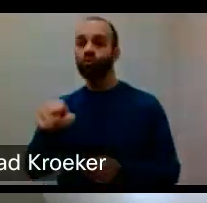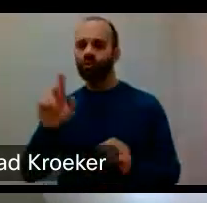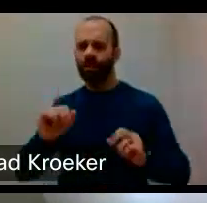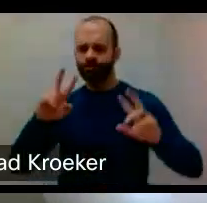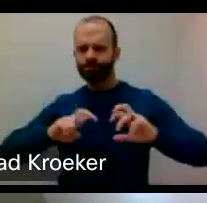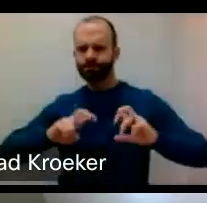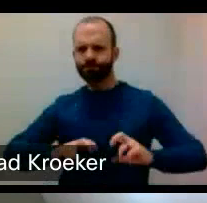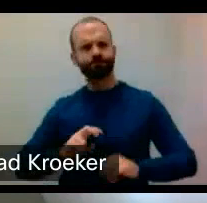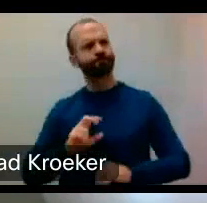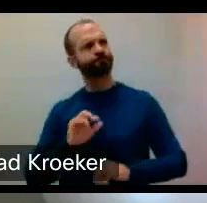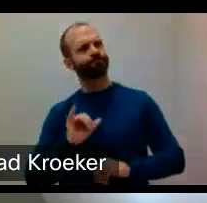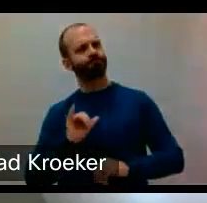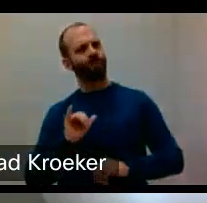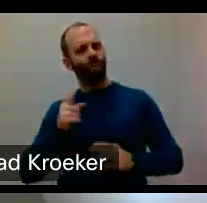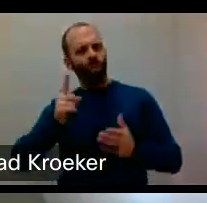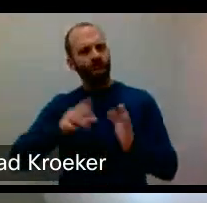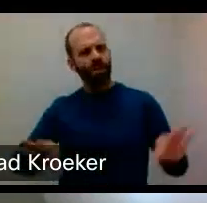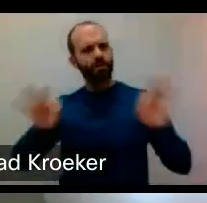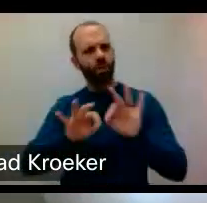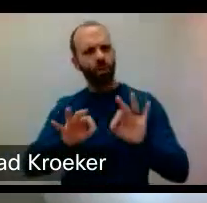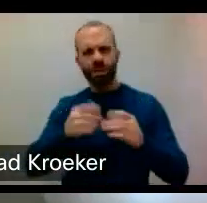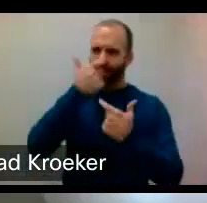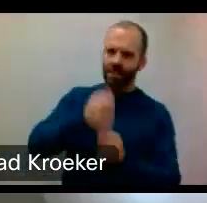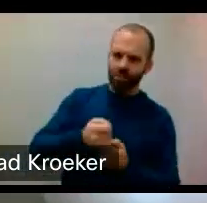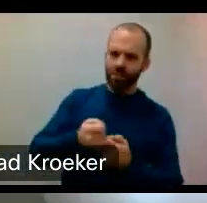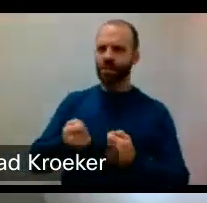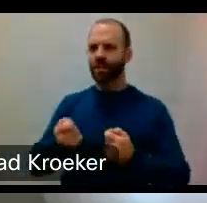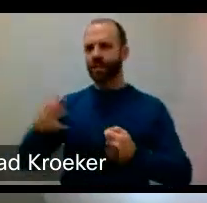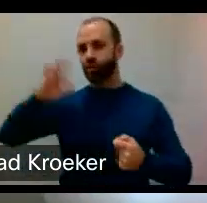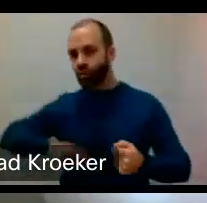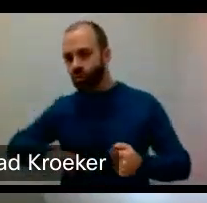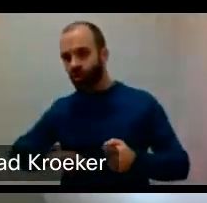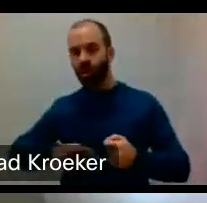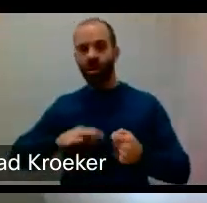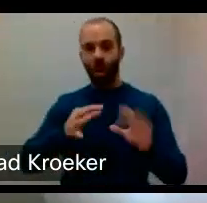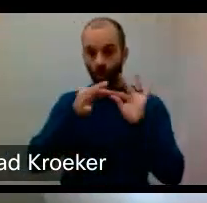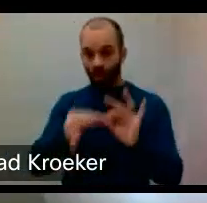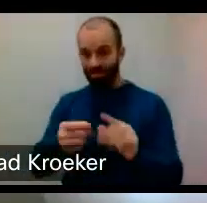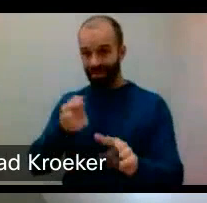is important or interesting or useful or relevant from that